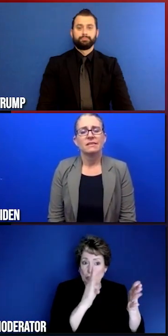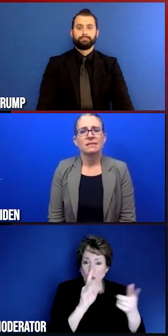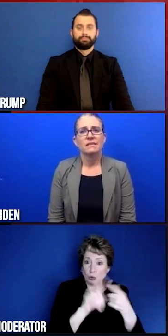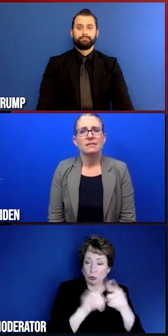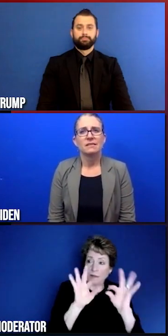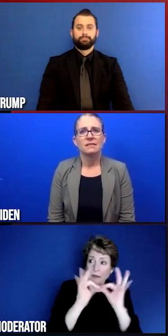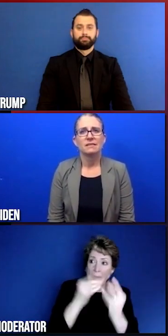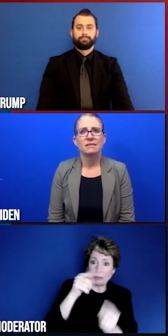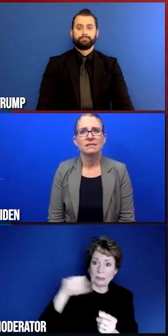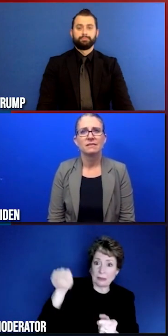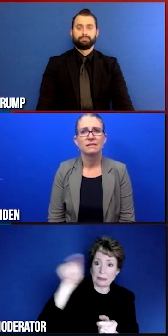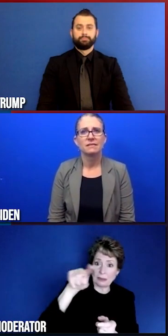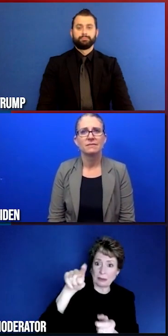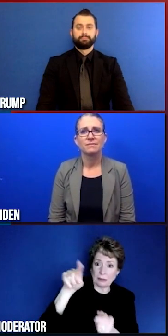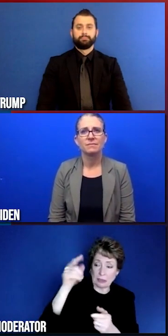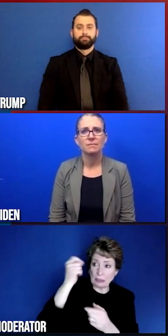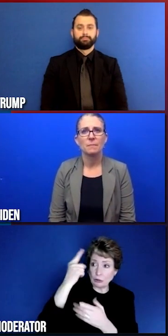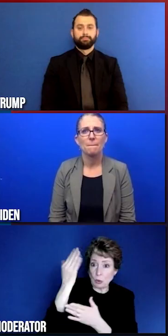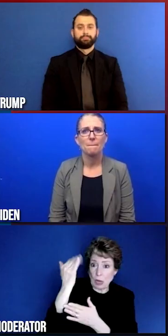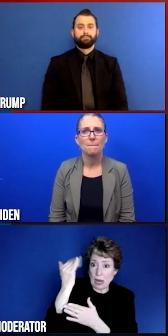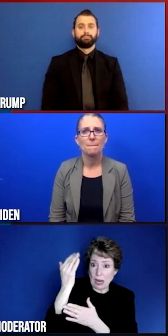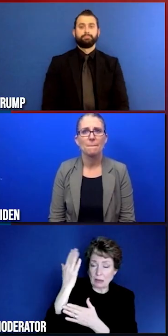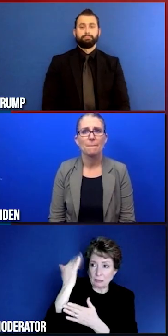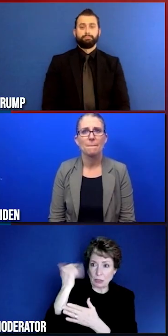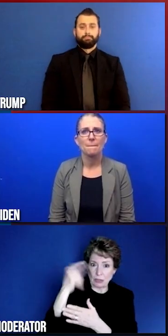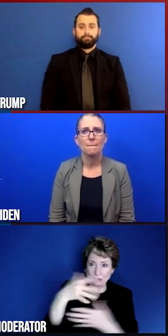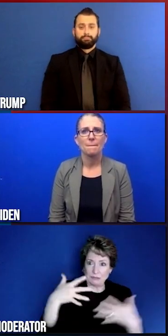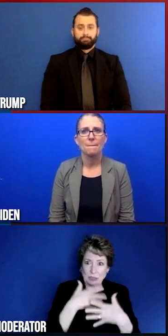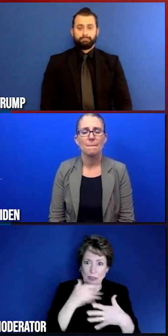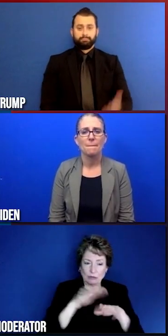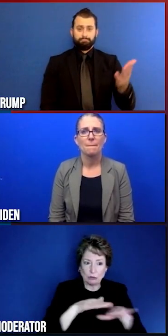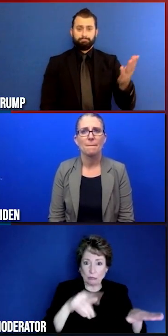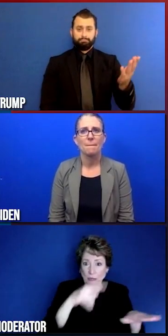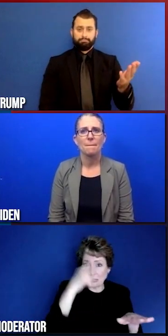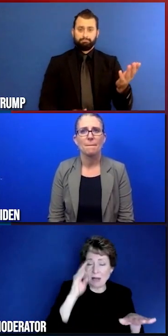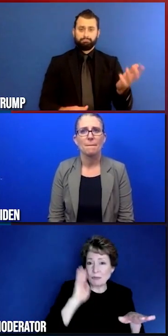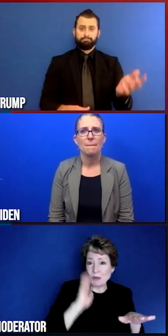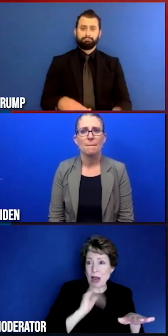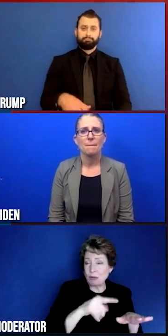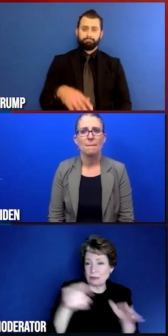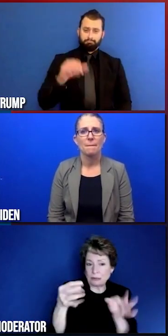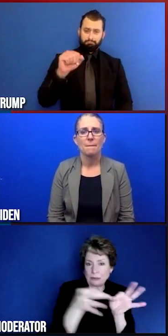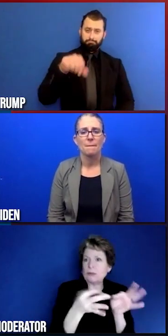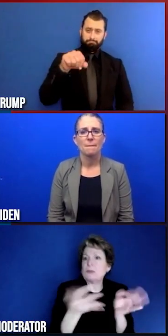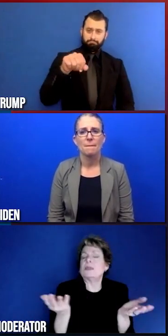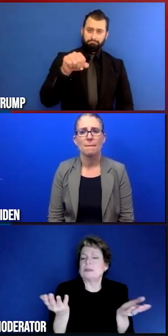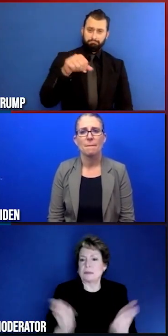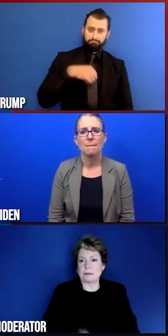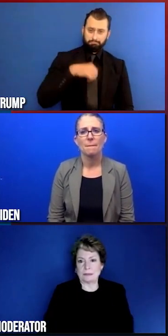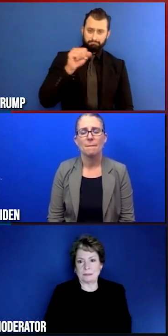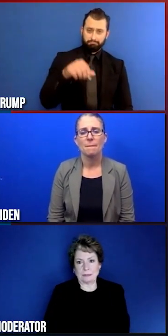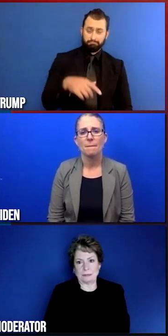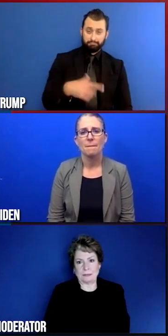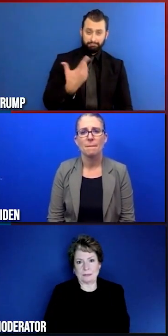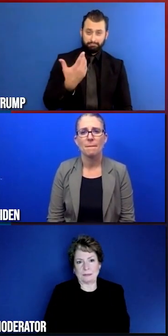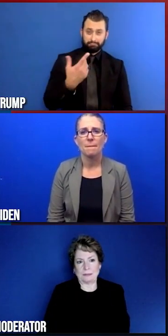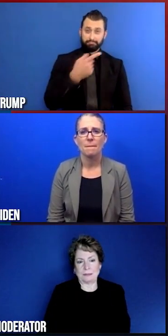fear for their children? Yes, I do. And again, he's been in government 47 years. He never did a thing except